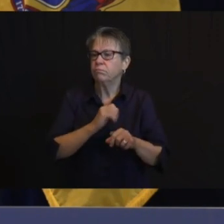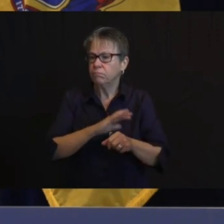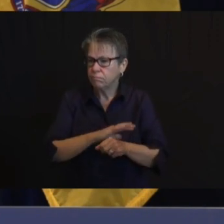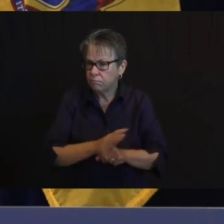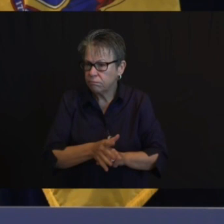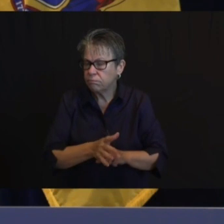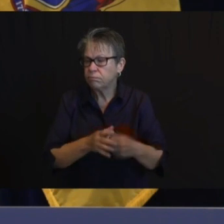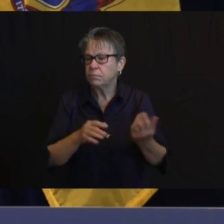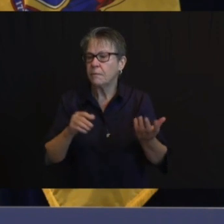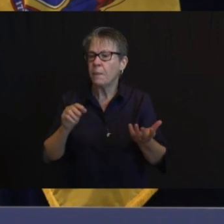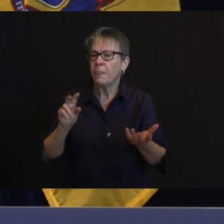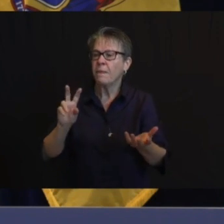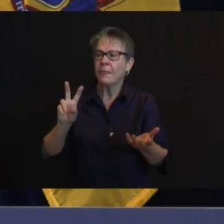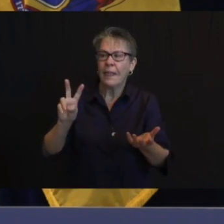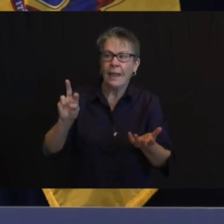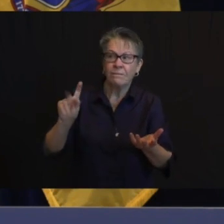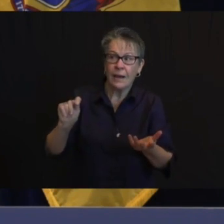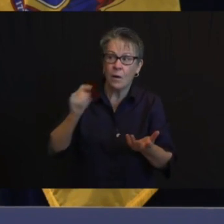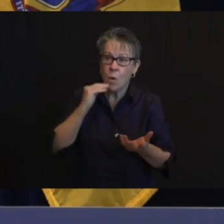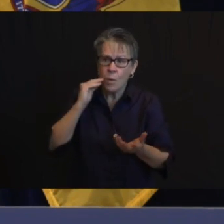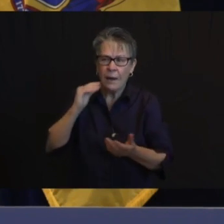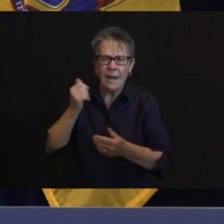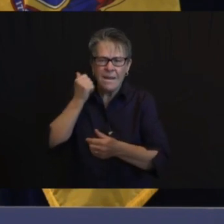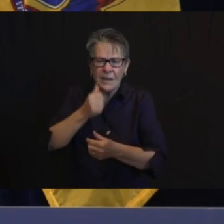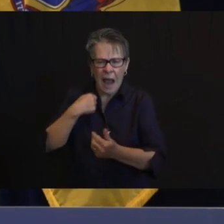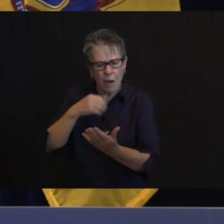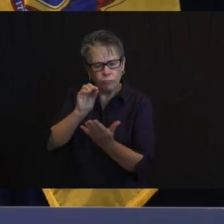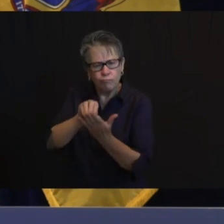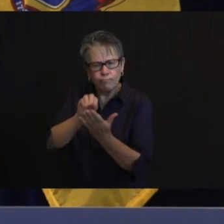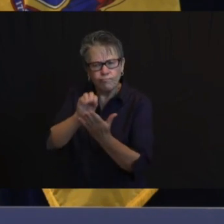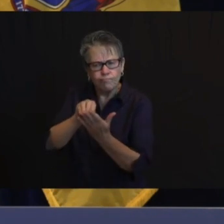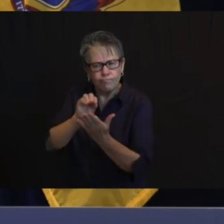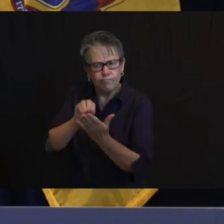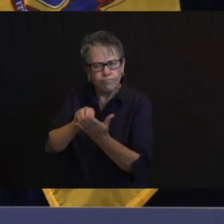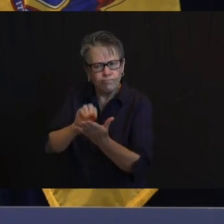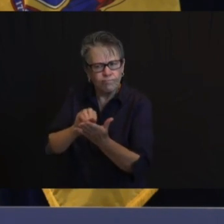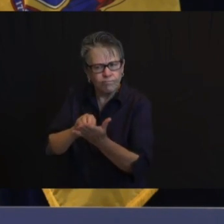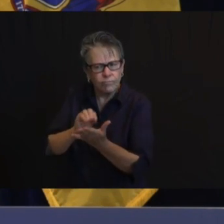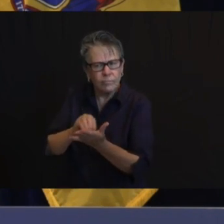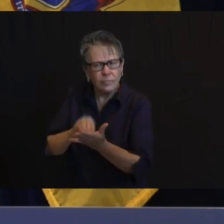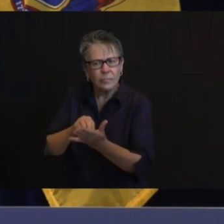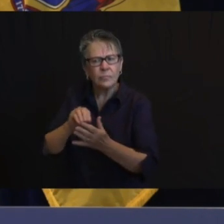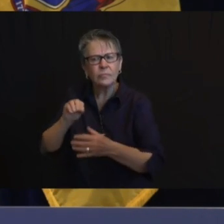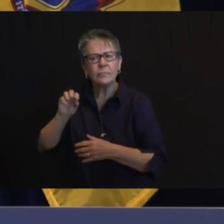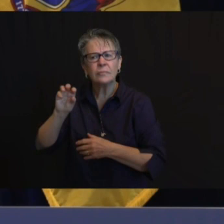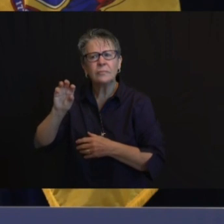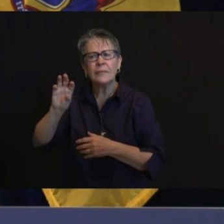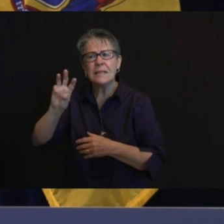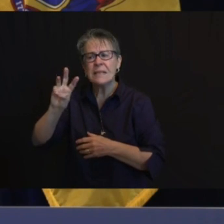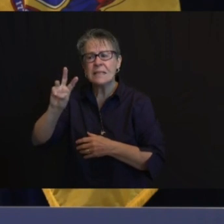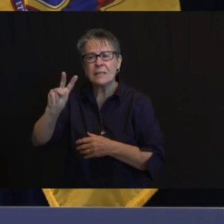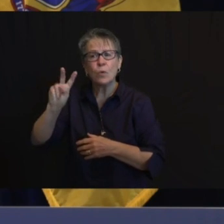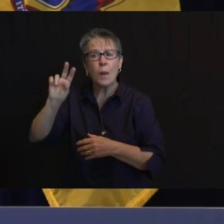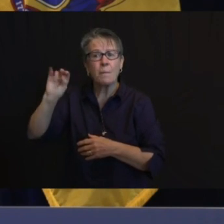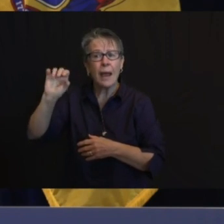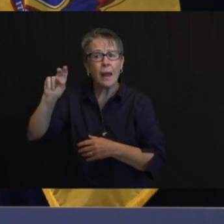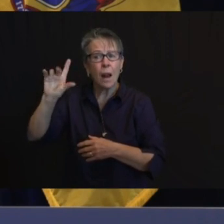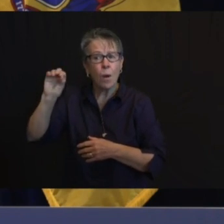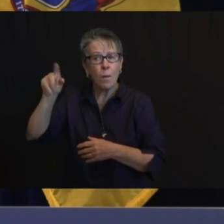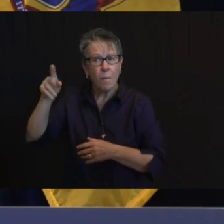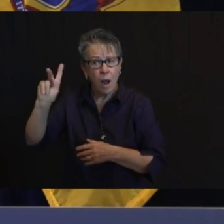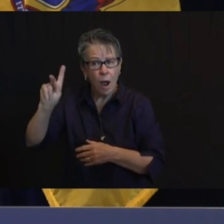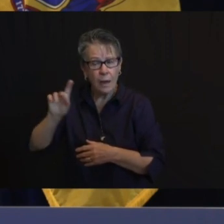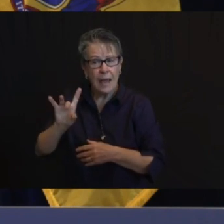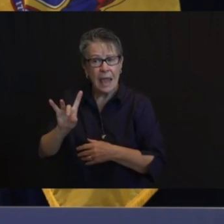down the loss of lives, which has remained at 62 in Menlo, confirmed, 62 Menlo Park, 81 in Paramus, and 3